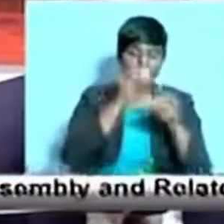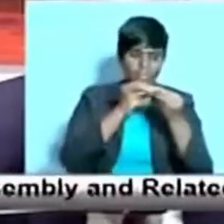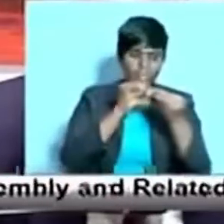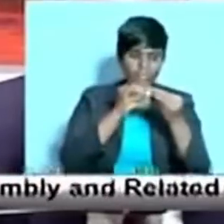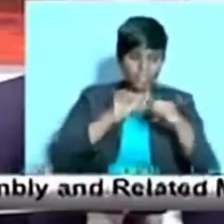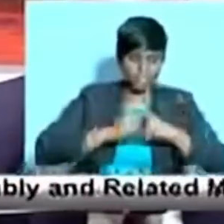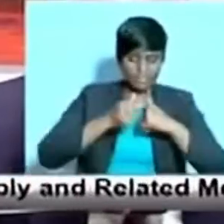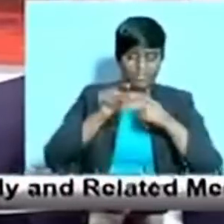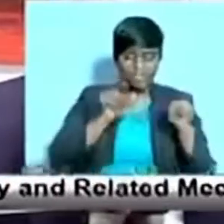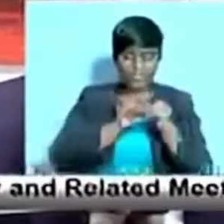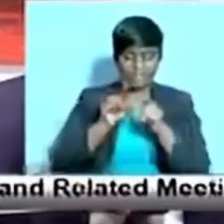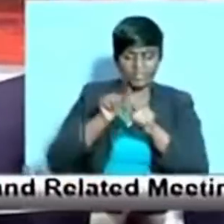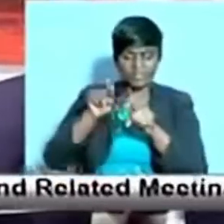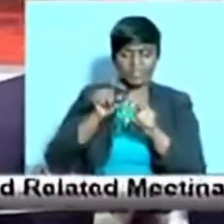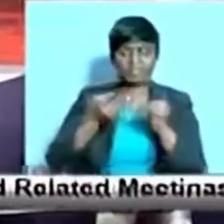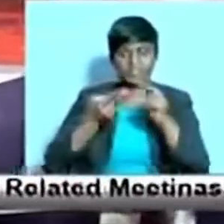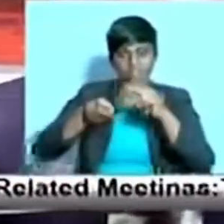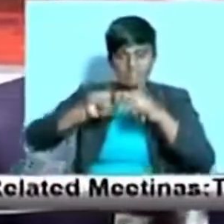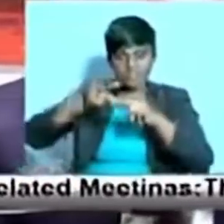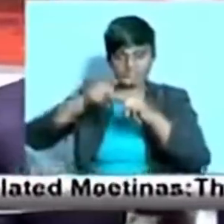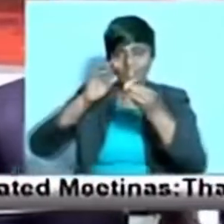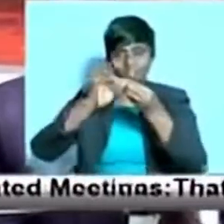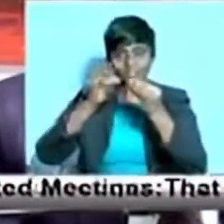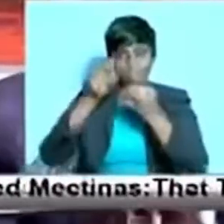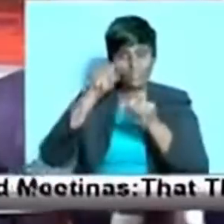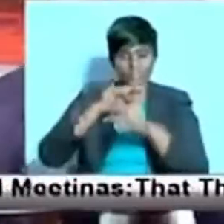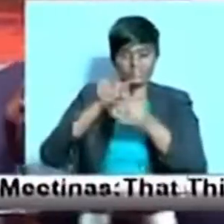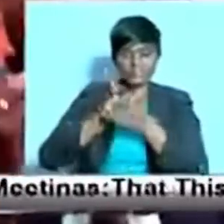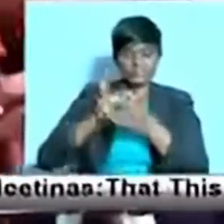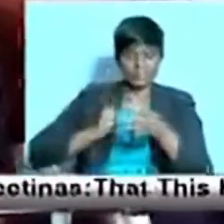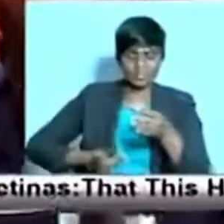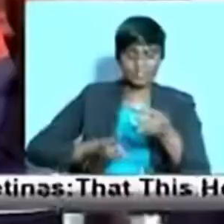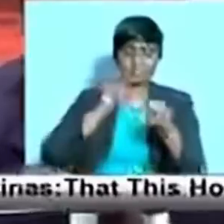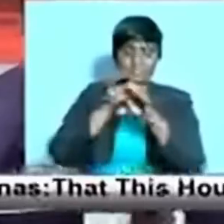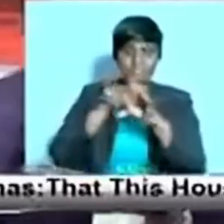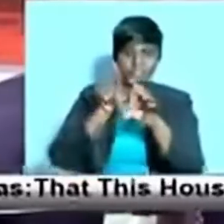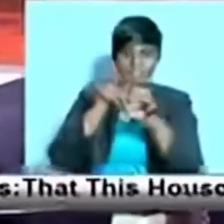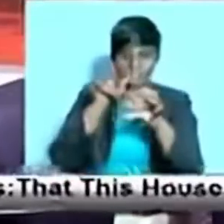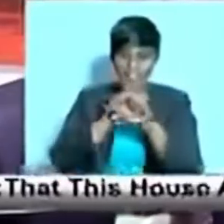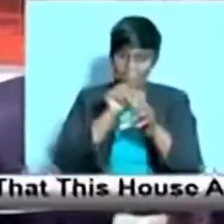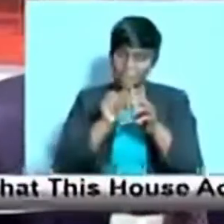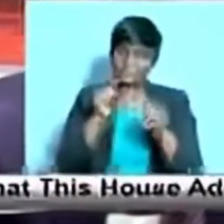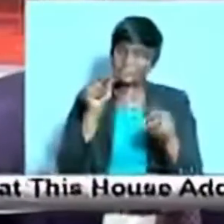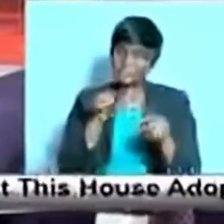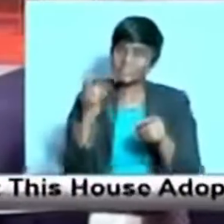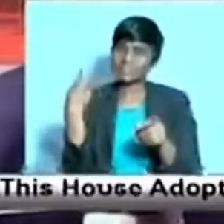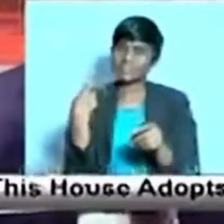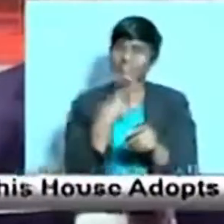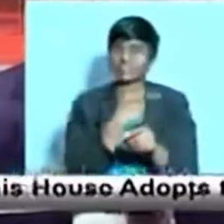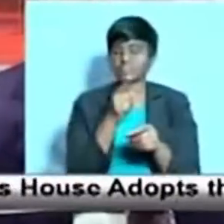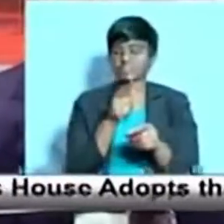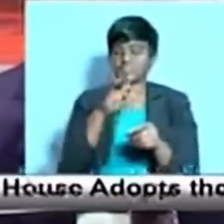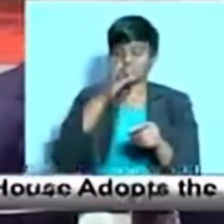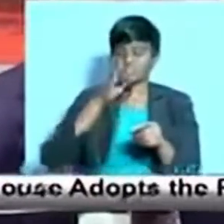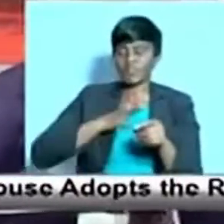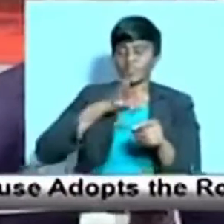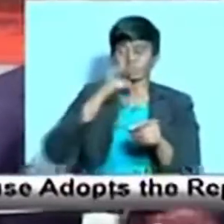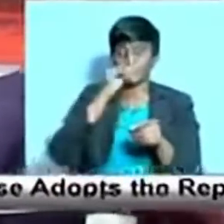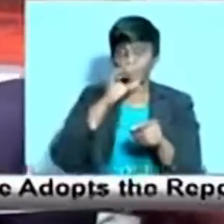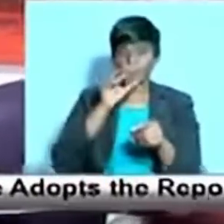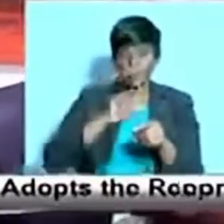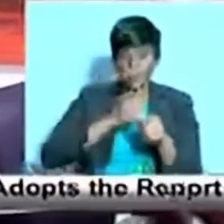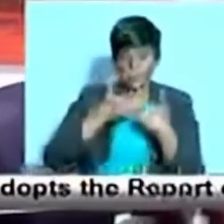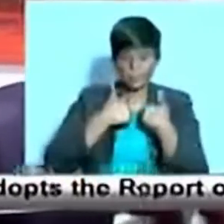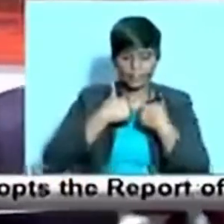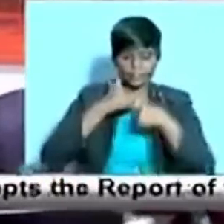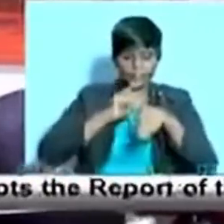we also need to increase the numbers of women participation in this particular parliament. Madam Speaker, we had